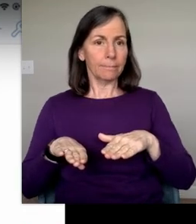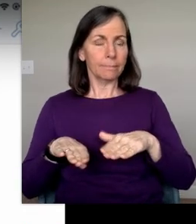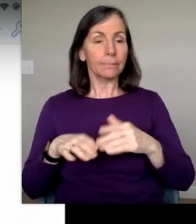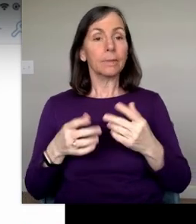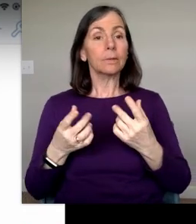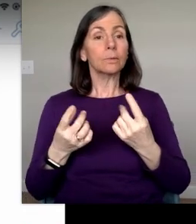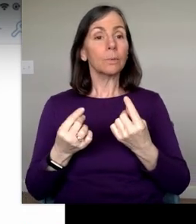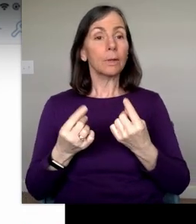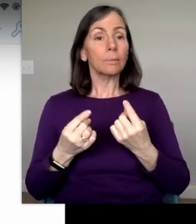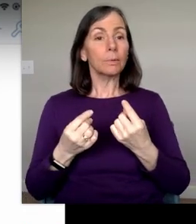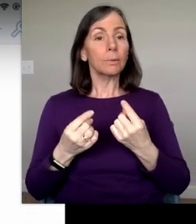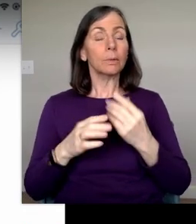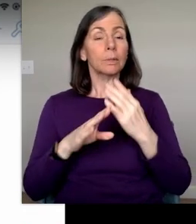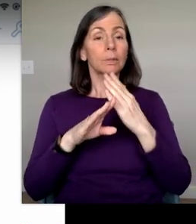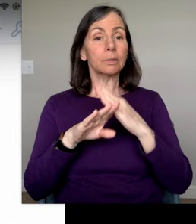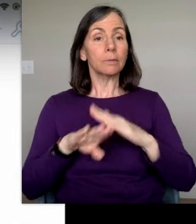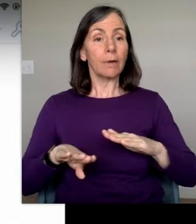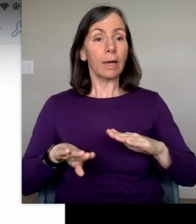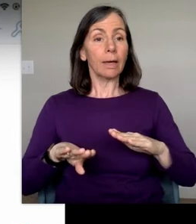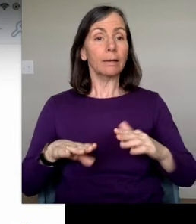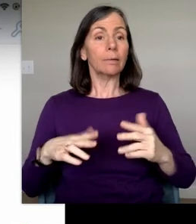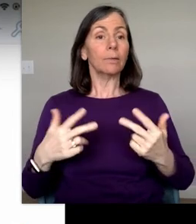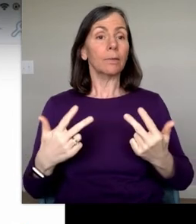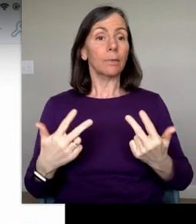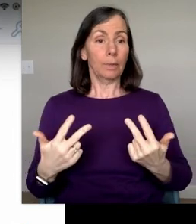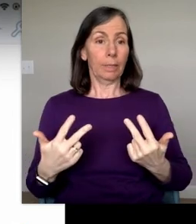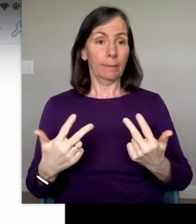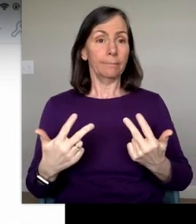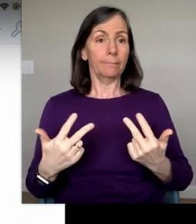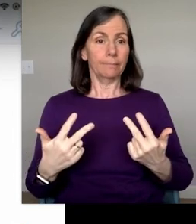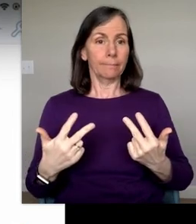divide both sides by 3.